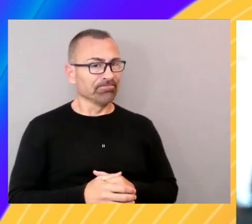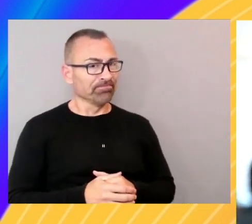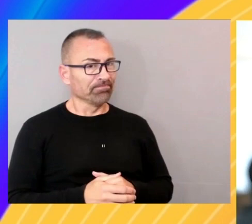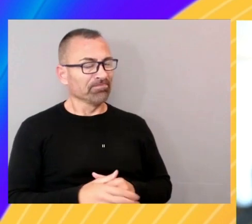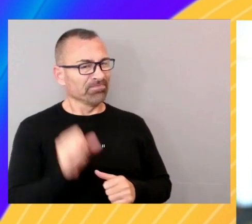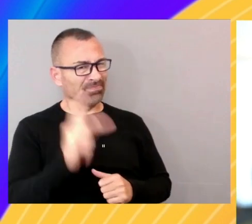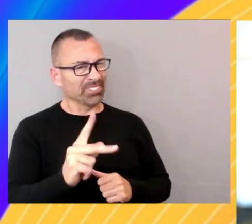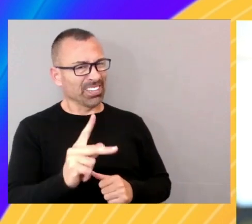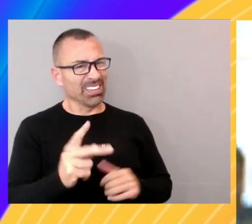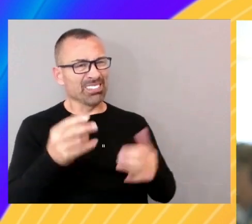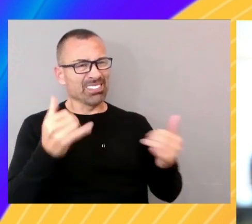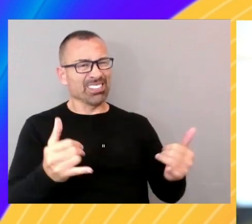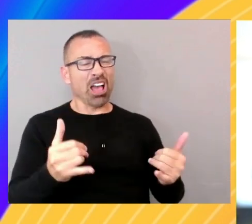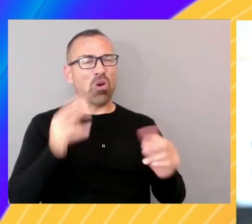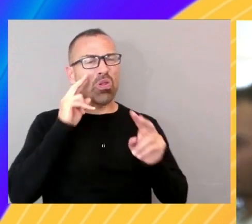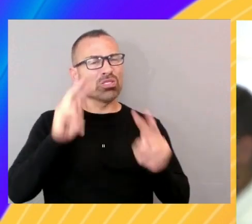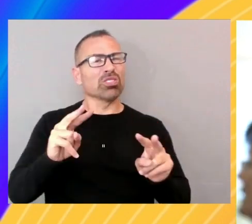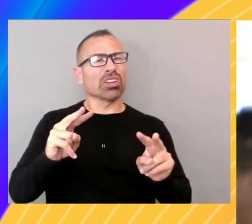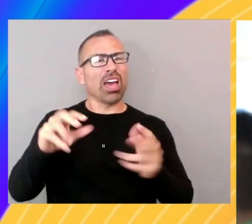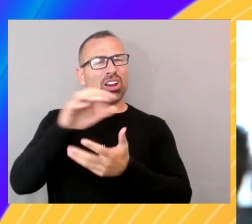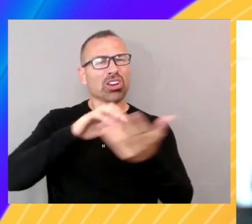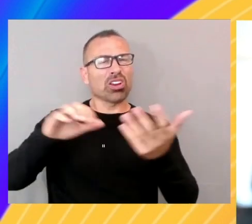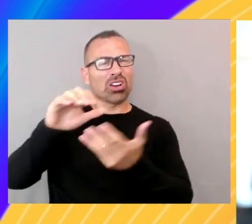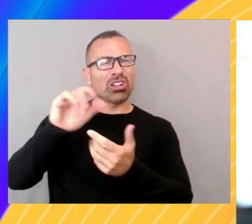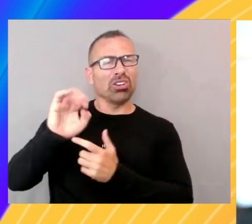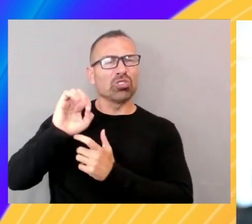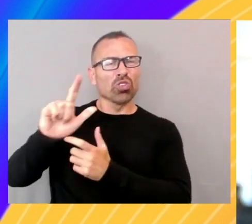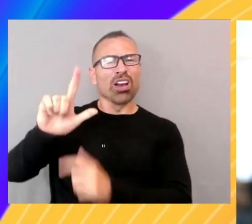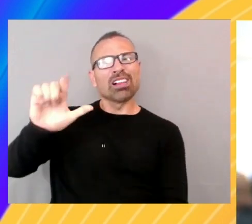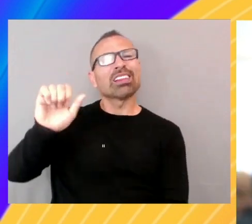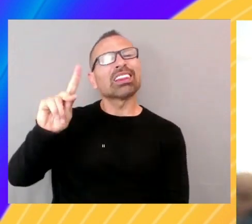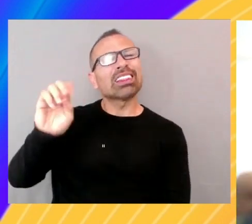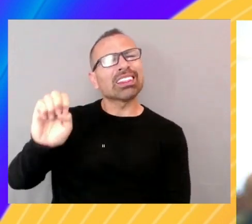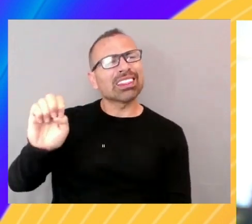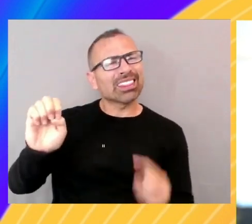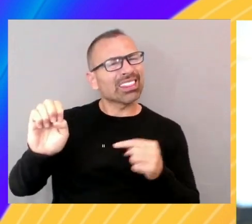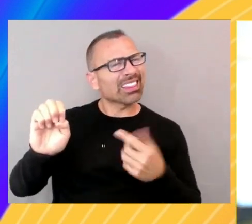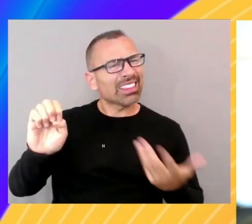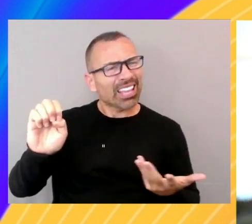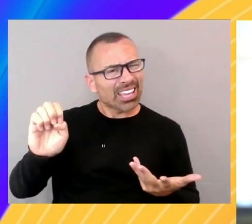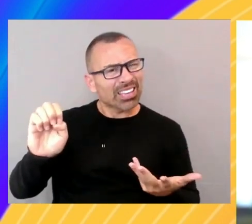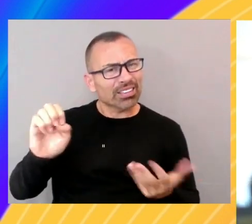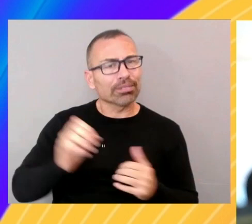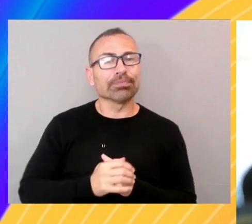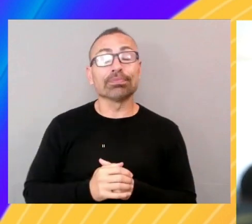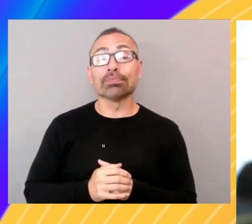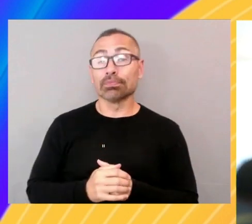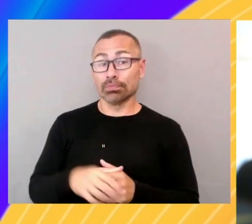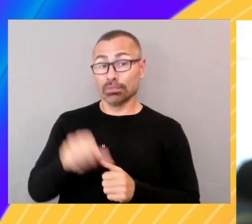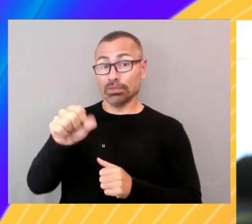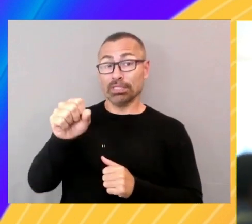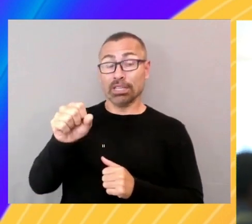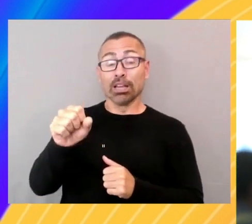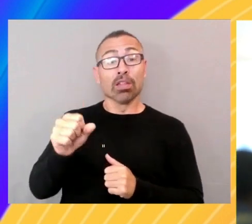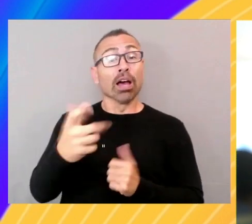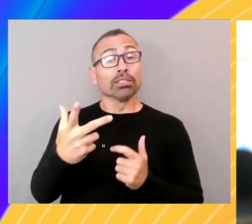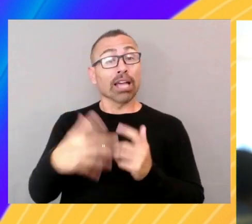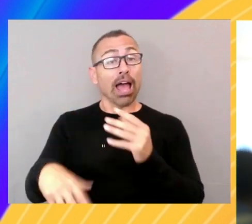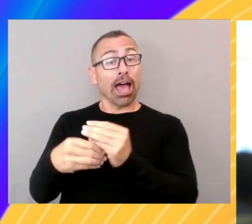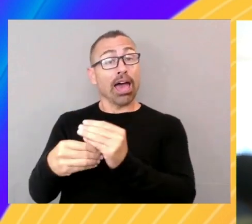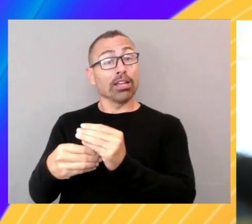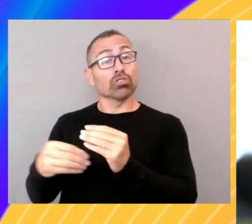does that add? Let's talk about that. Yeah, absolutely. So CloudTrail Lake is an extension of CloudTrail.